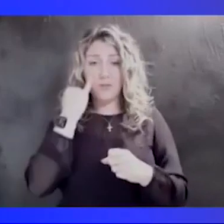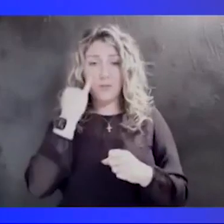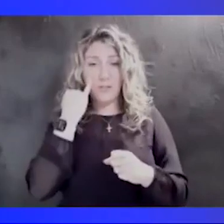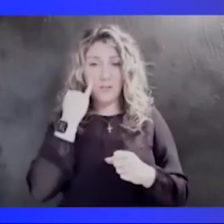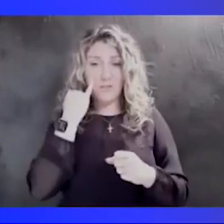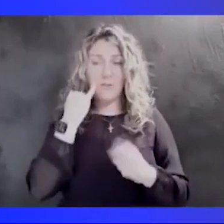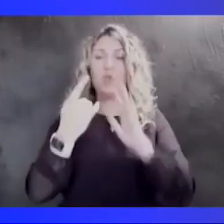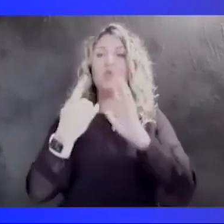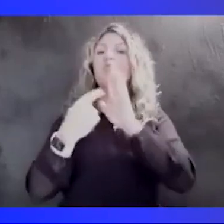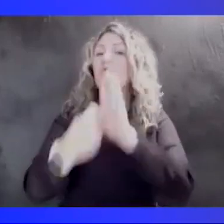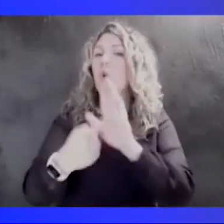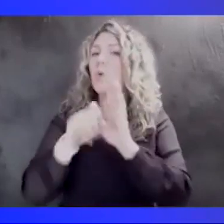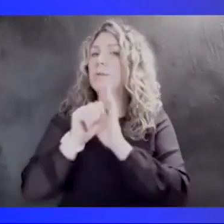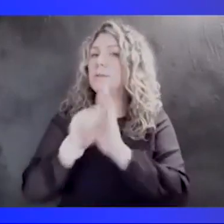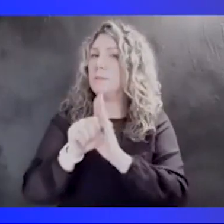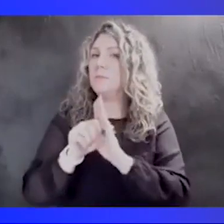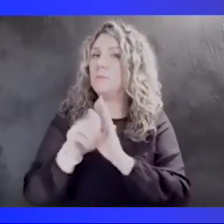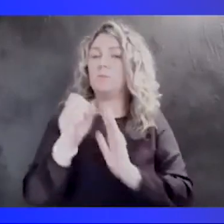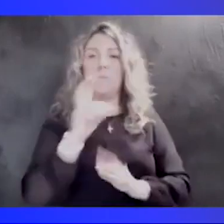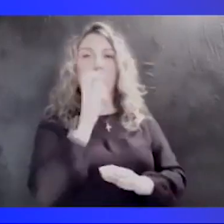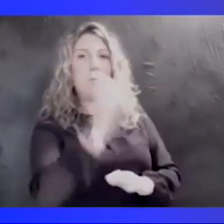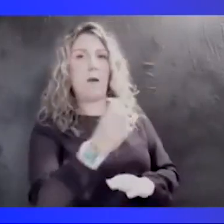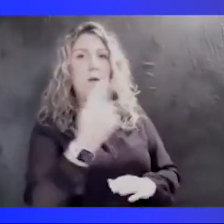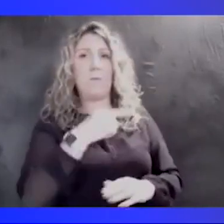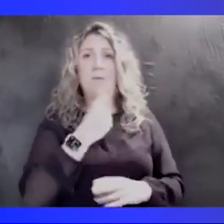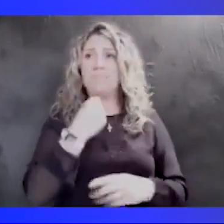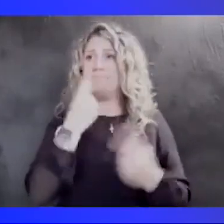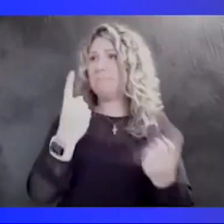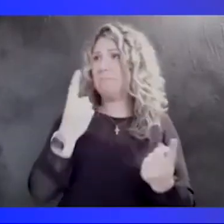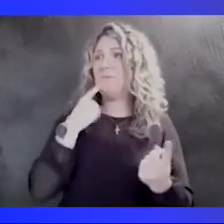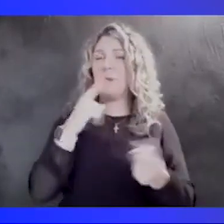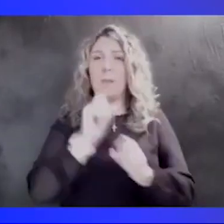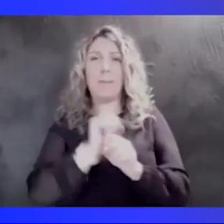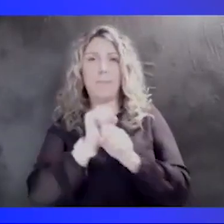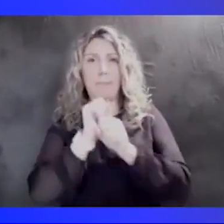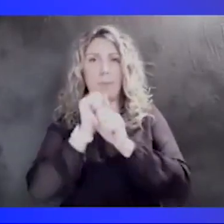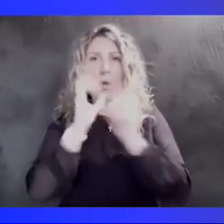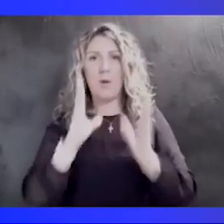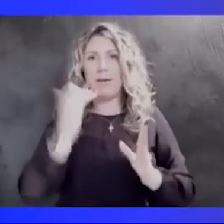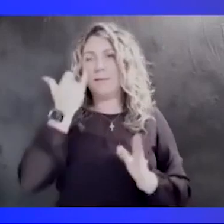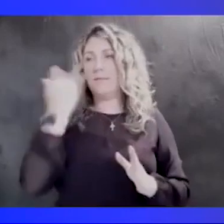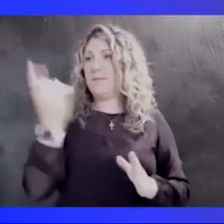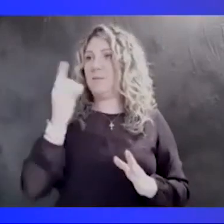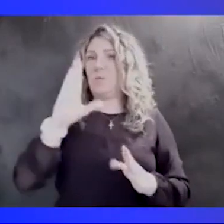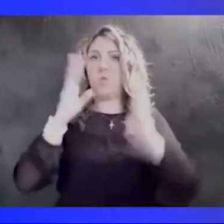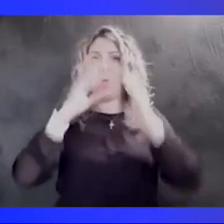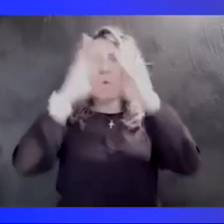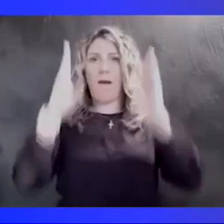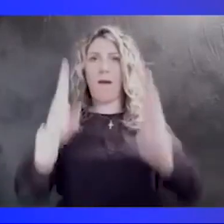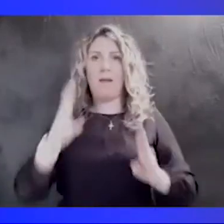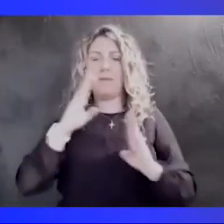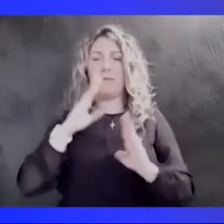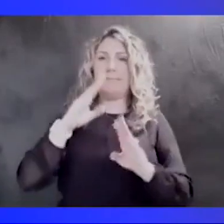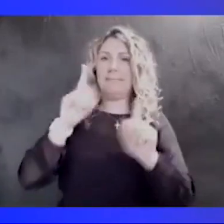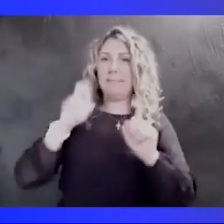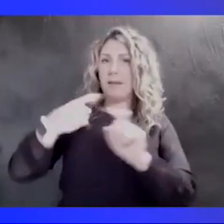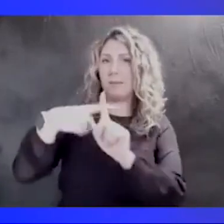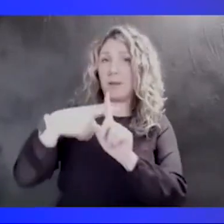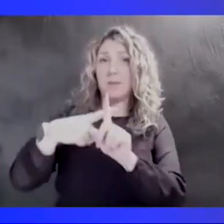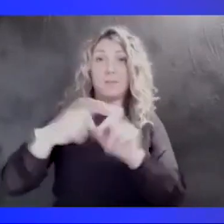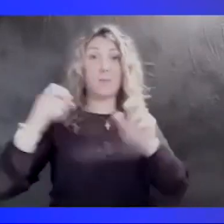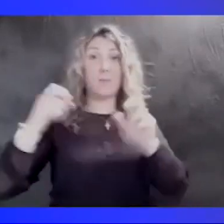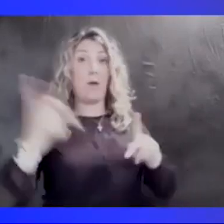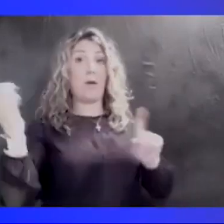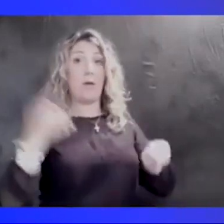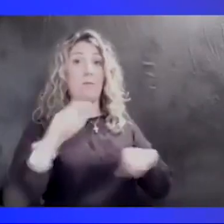symptoms. That's what we tell our employees. If you have someone in your household who's tested positive, it's okay to come to work unless